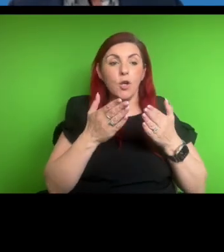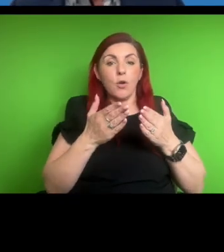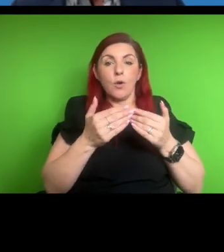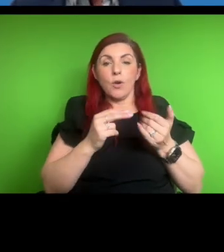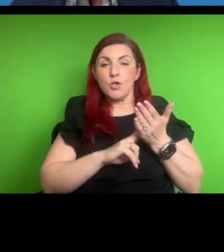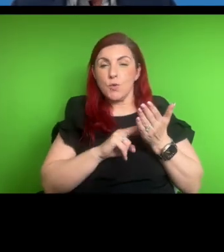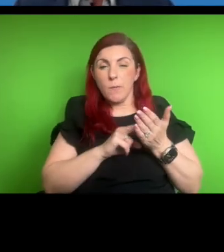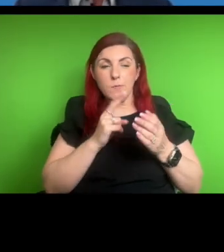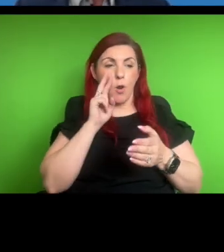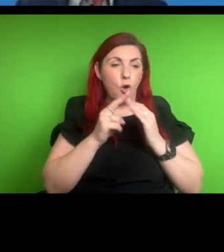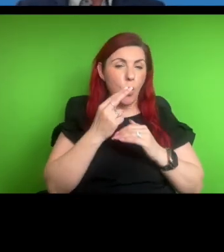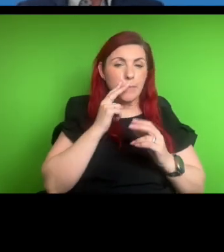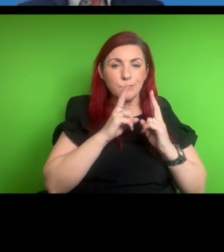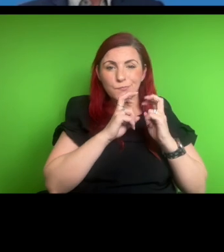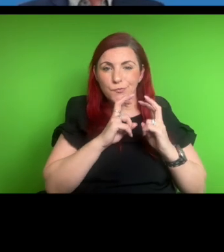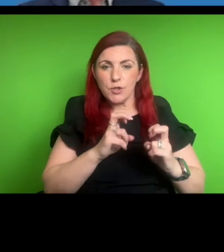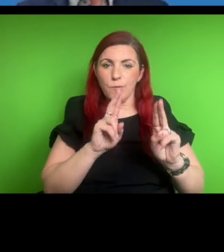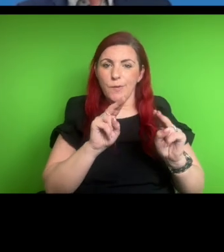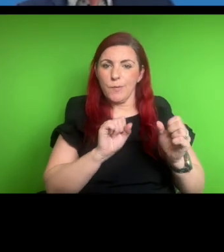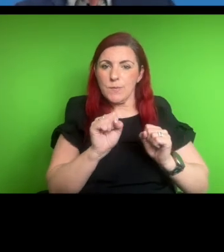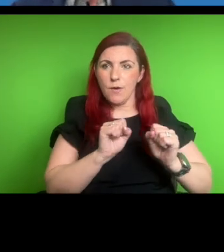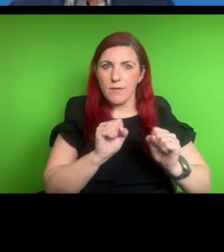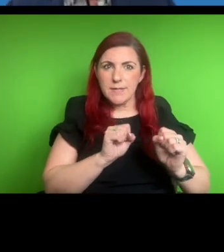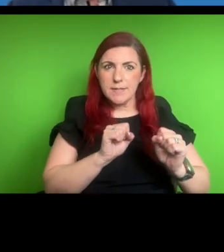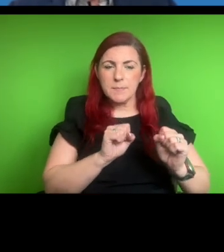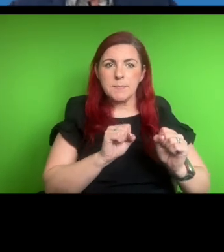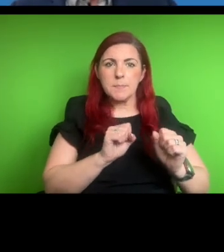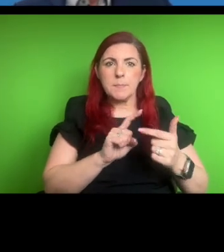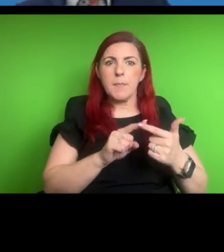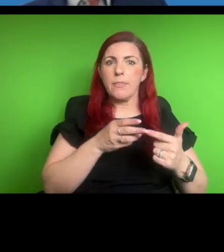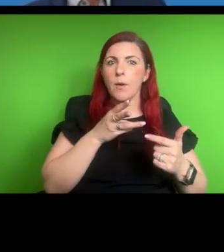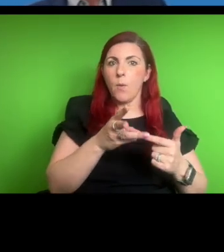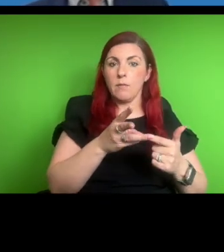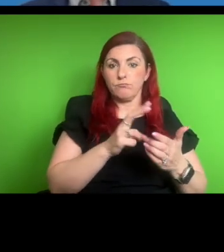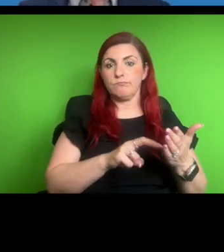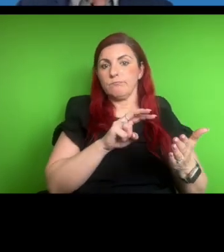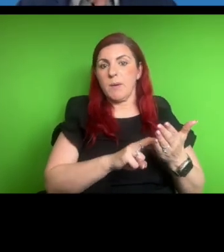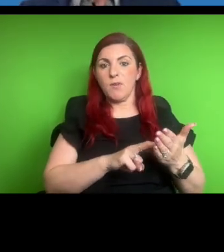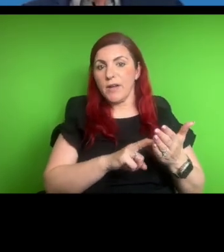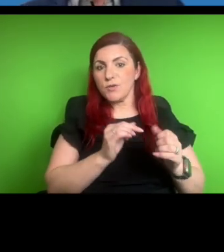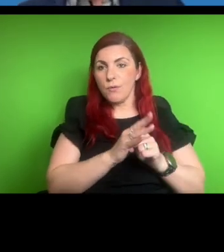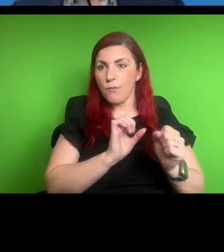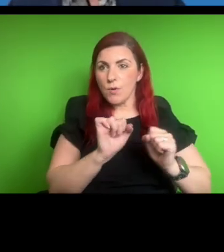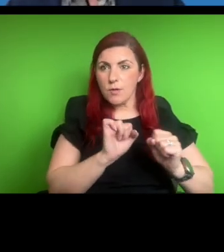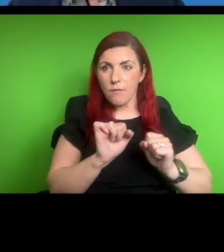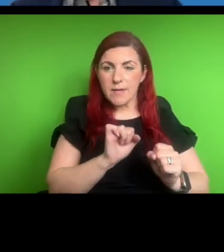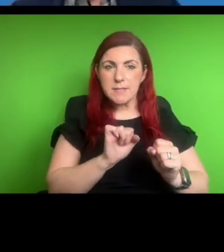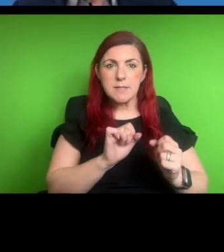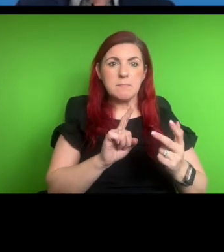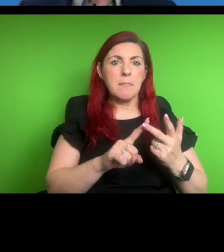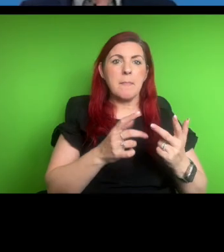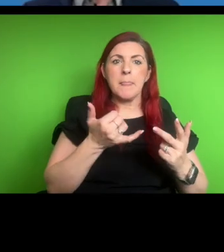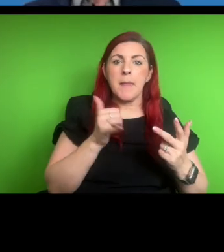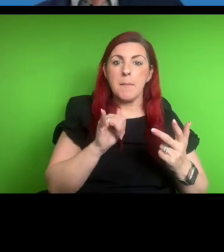service. They will sign up for a service. They may switch, and that's particularly important